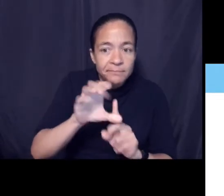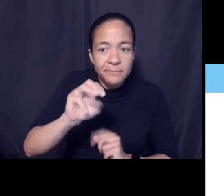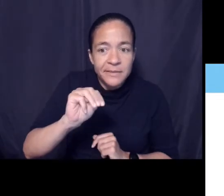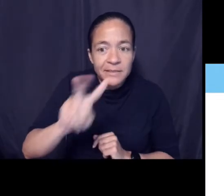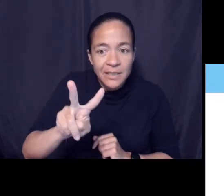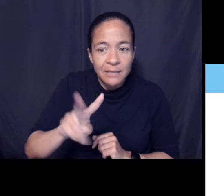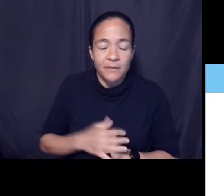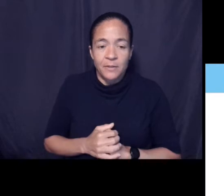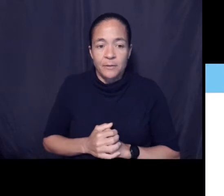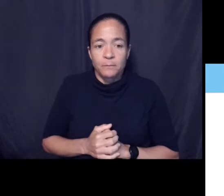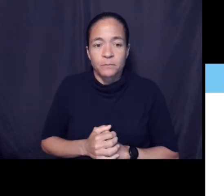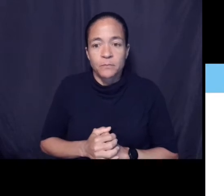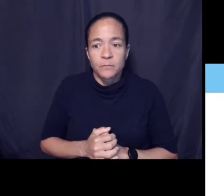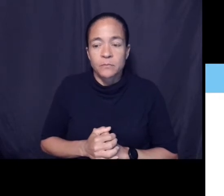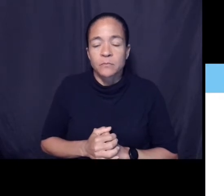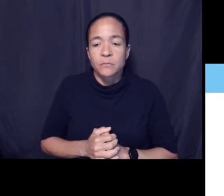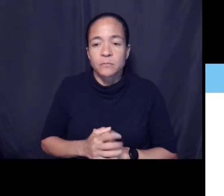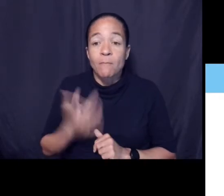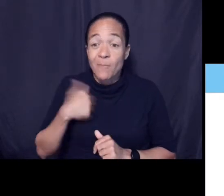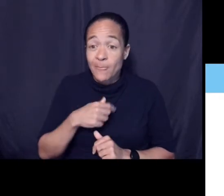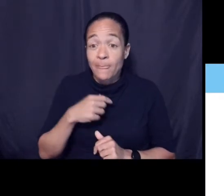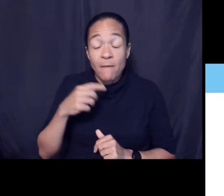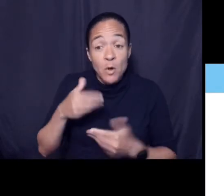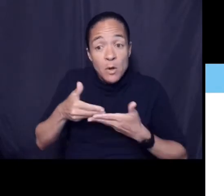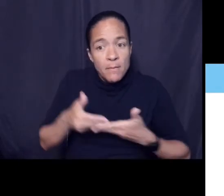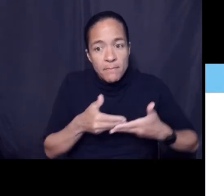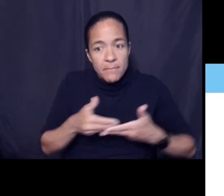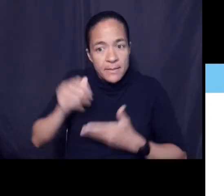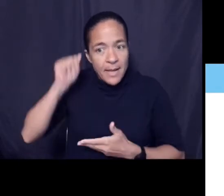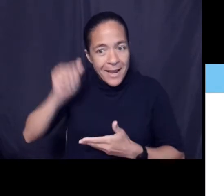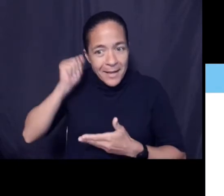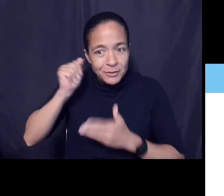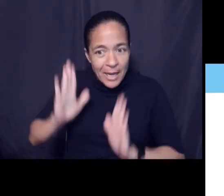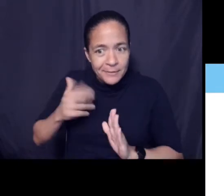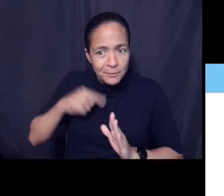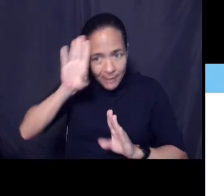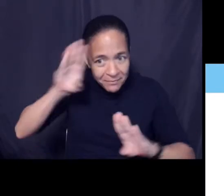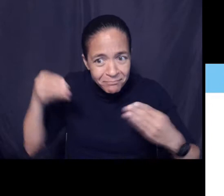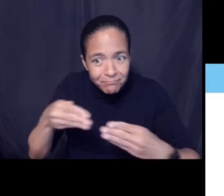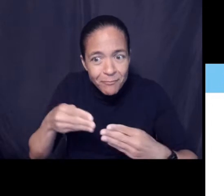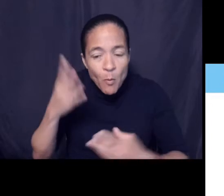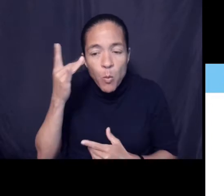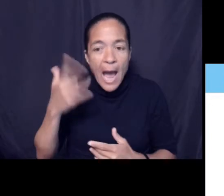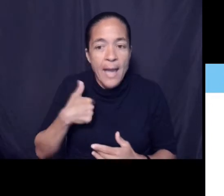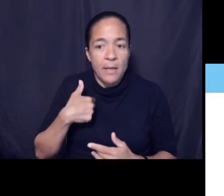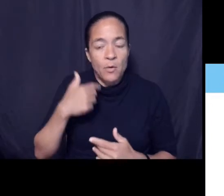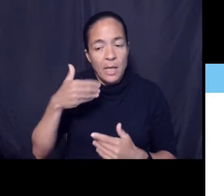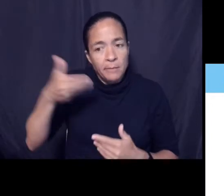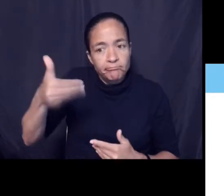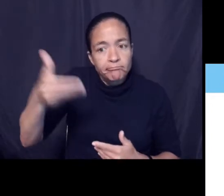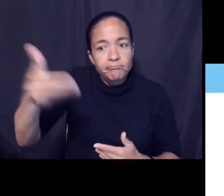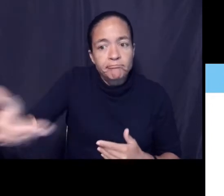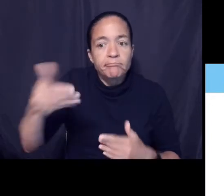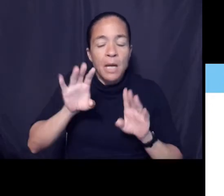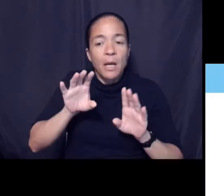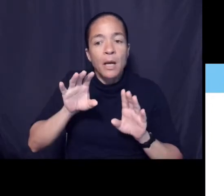Certainly, this is an area of interest for pediatric audiologists because we routinely evaluate and manage